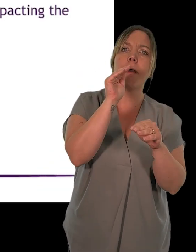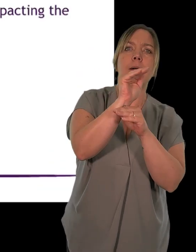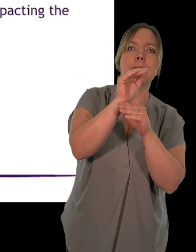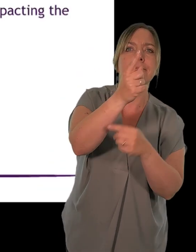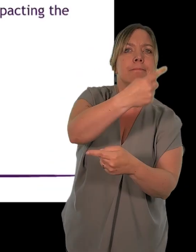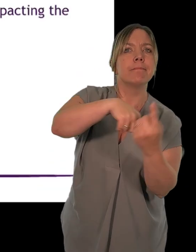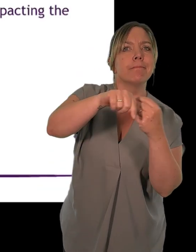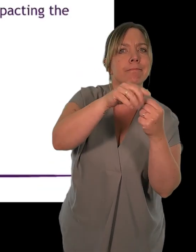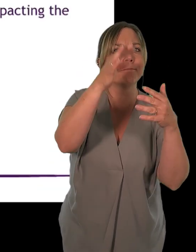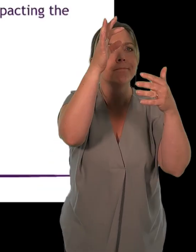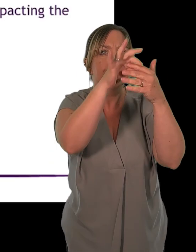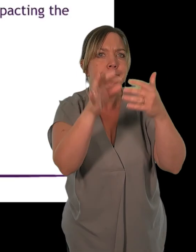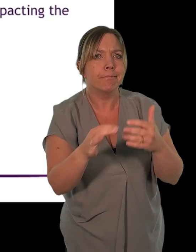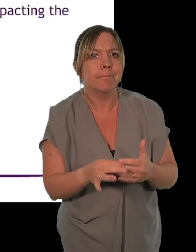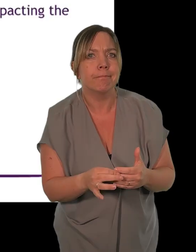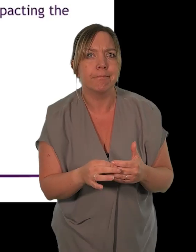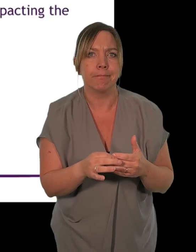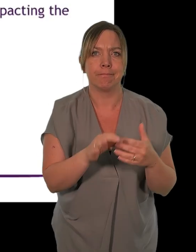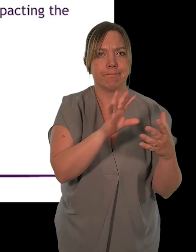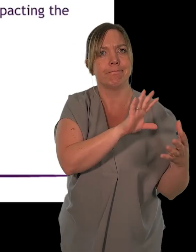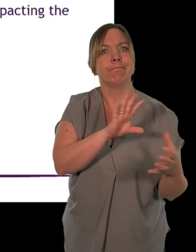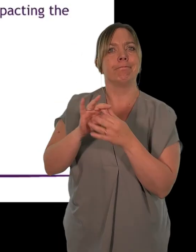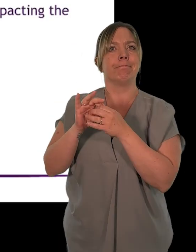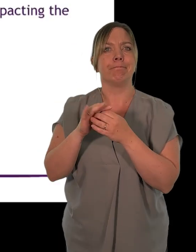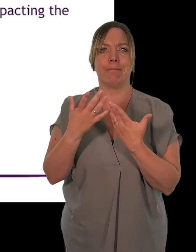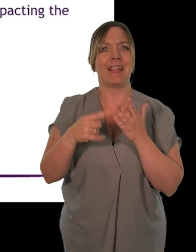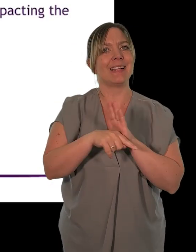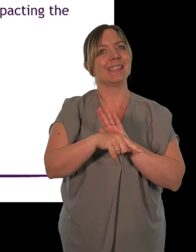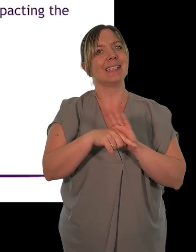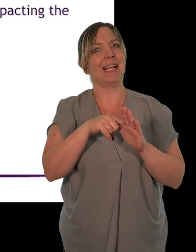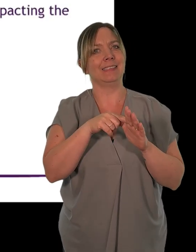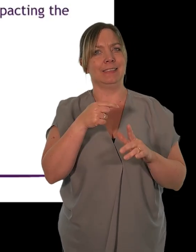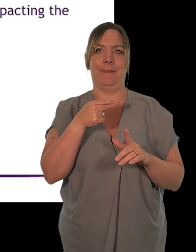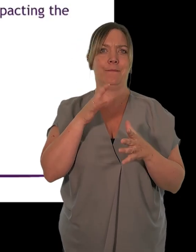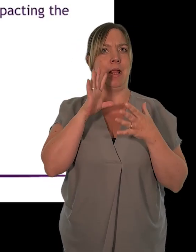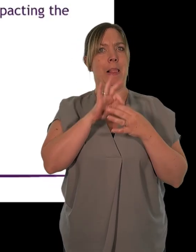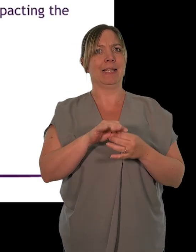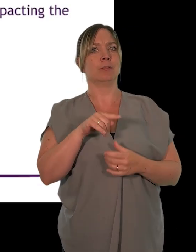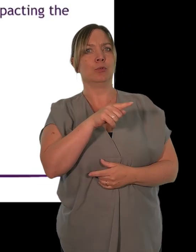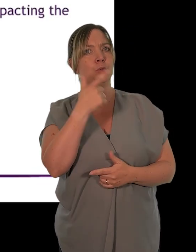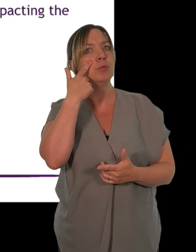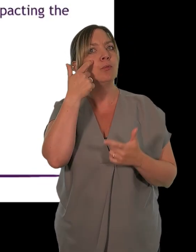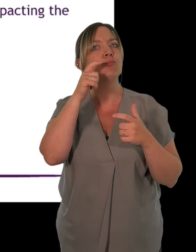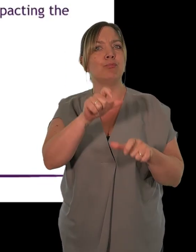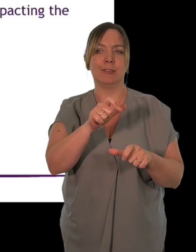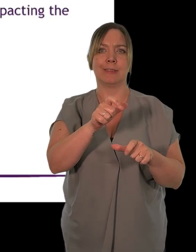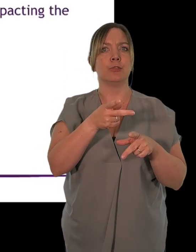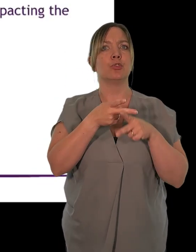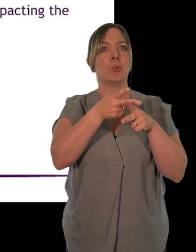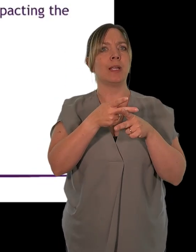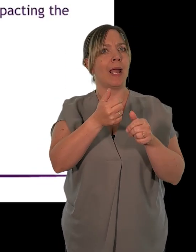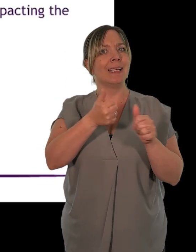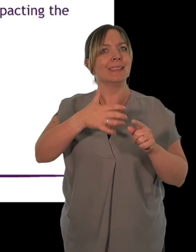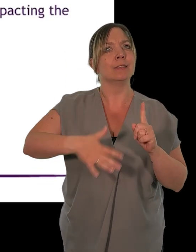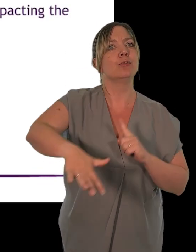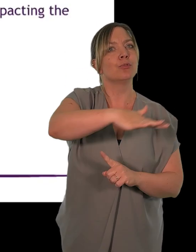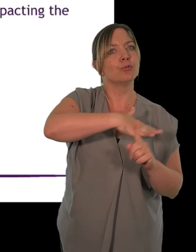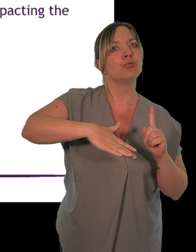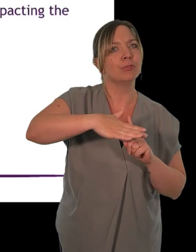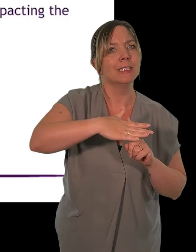industry and one external factor that is currently having a positive impact on the residential care